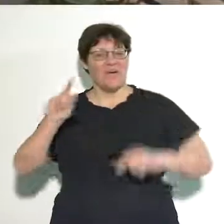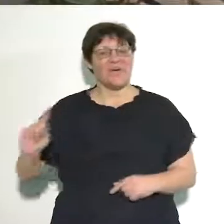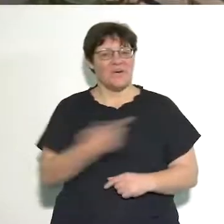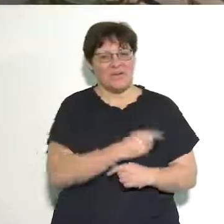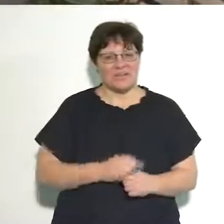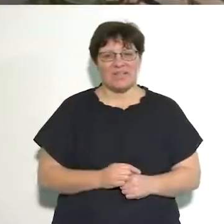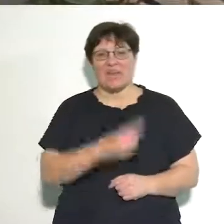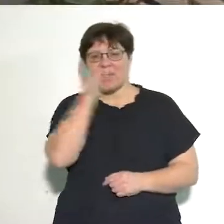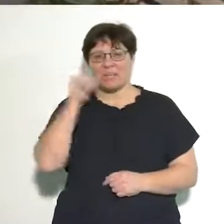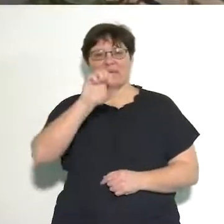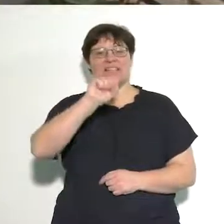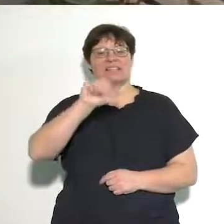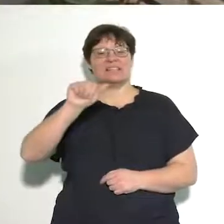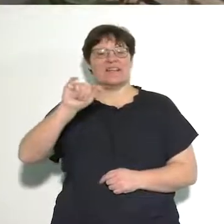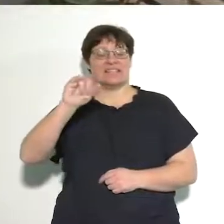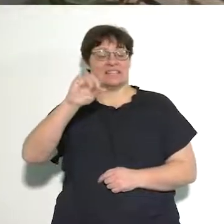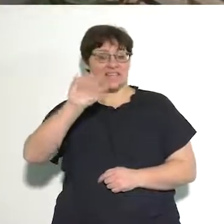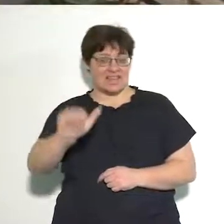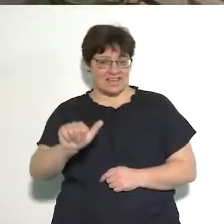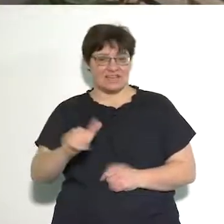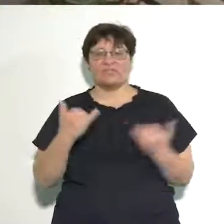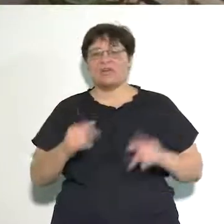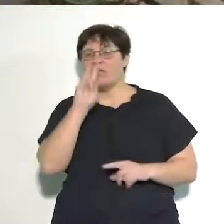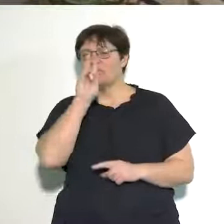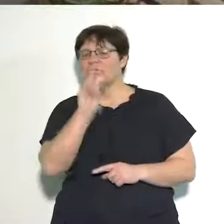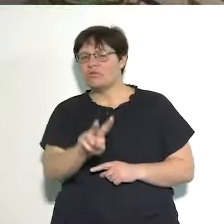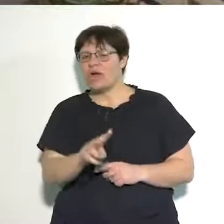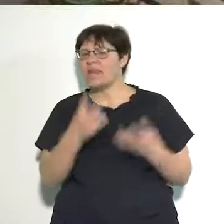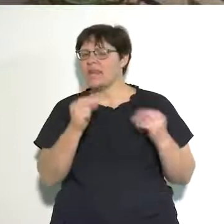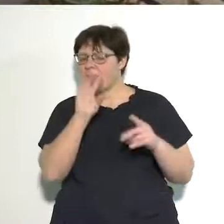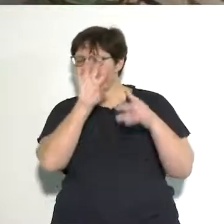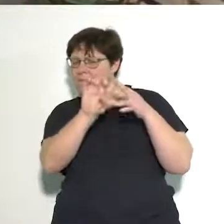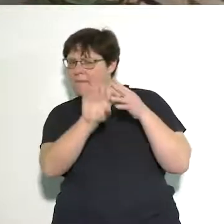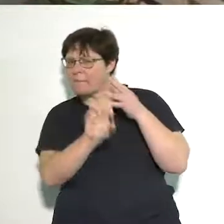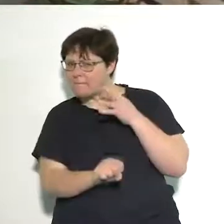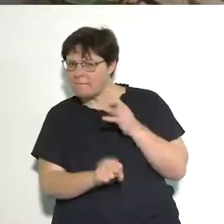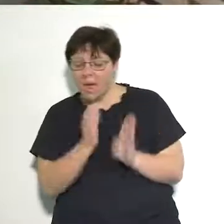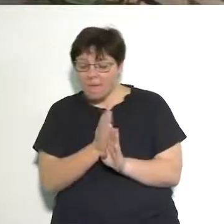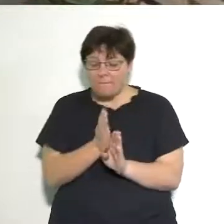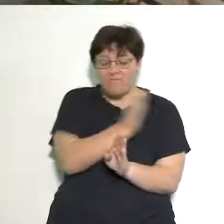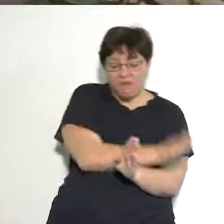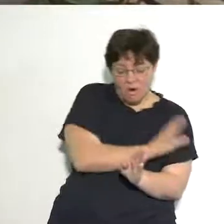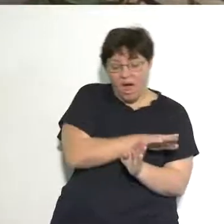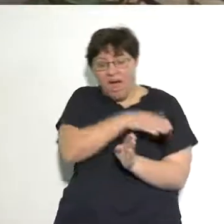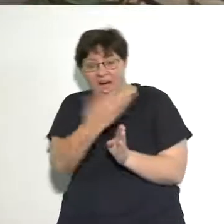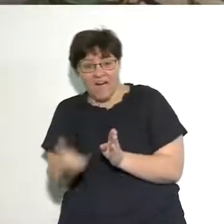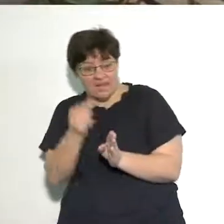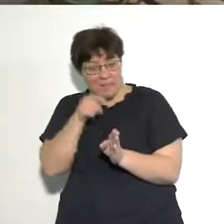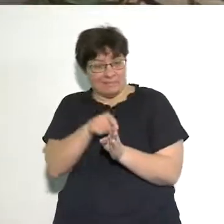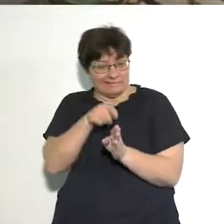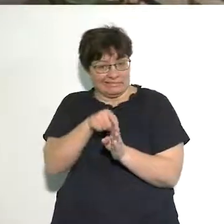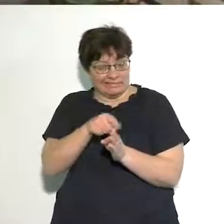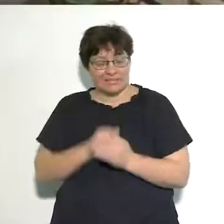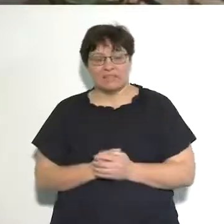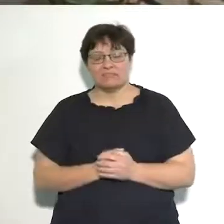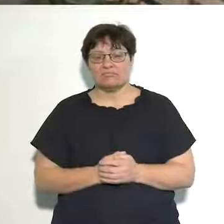Hi everyone, my name is Sadia. Today we are going to look at number recognition and what comes before and what comes after a